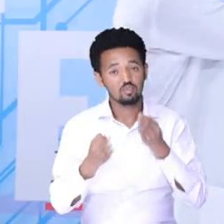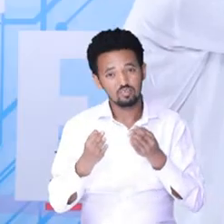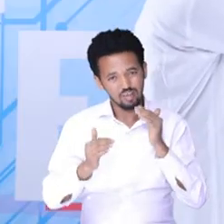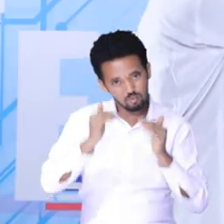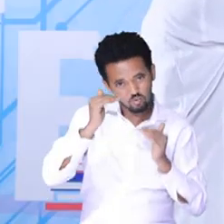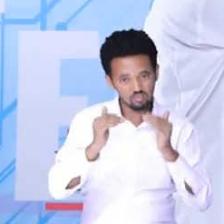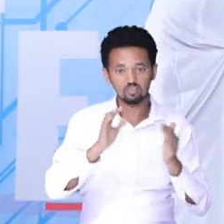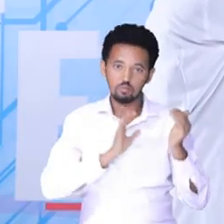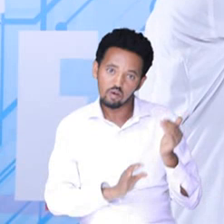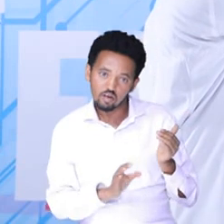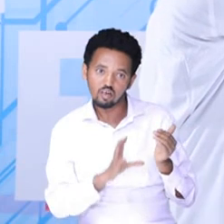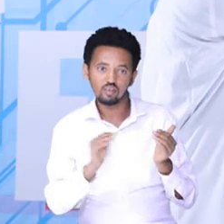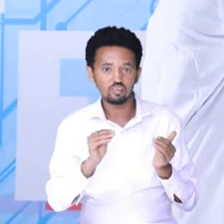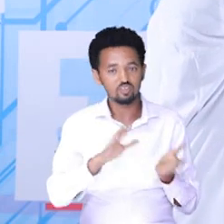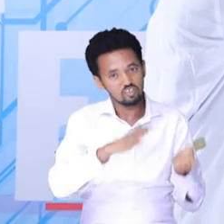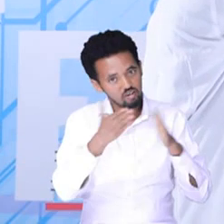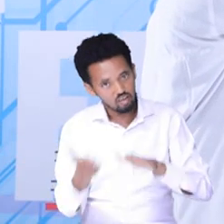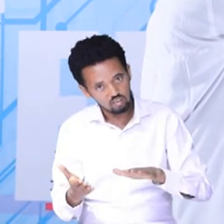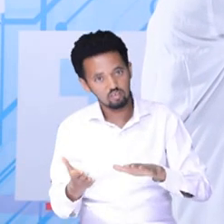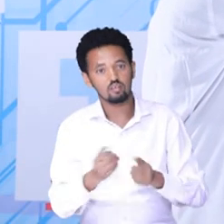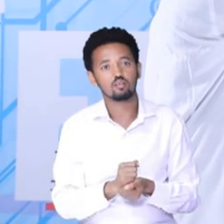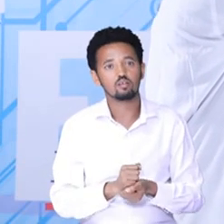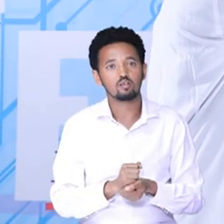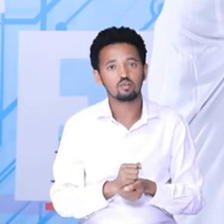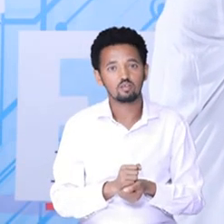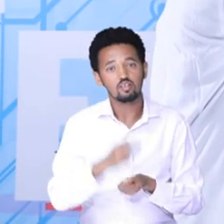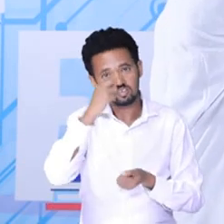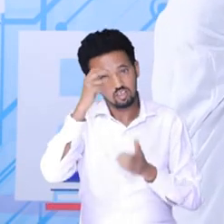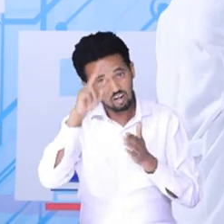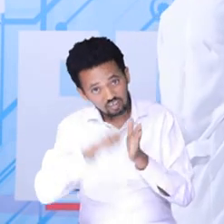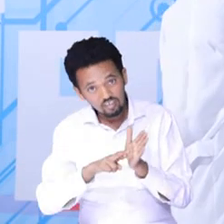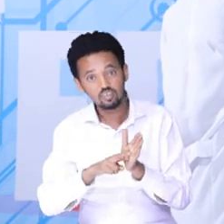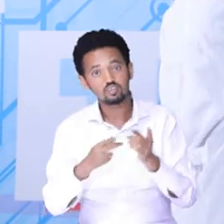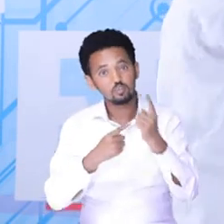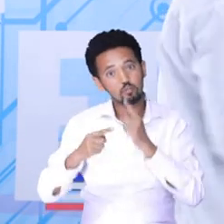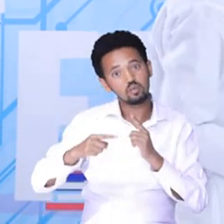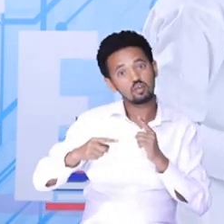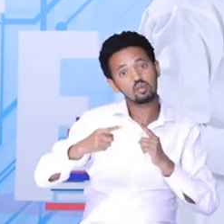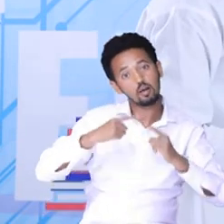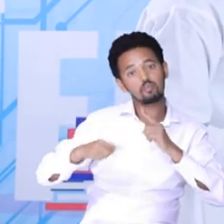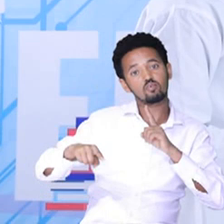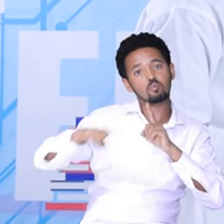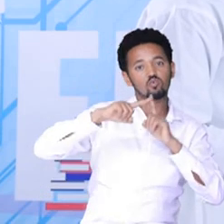If the amount of births is greater than the amount of deaths, the result will be